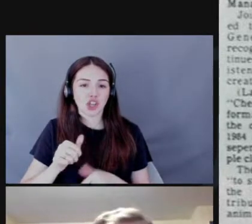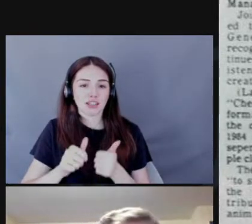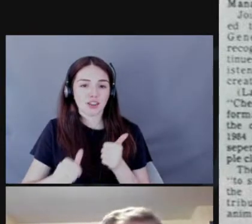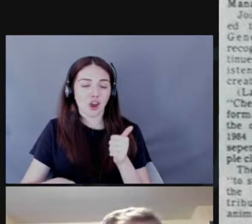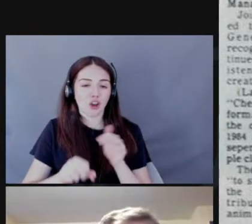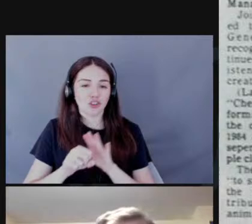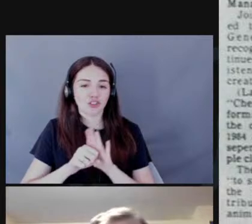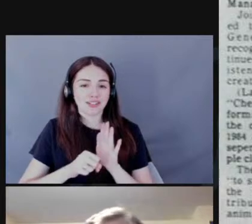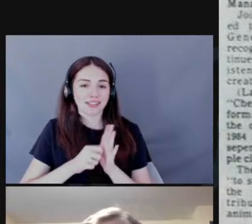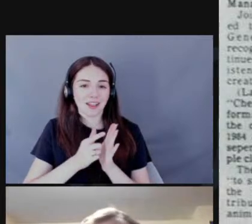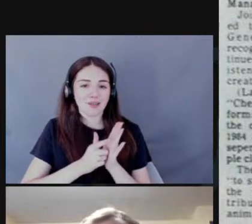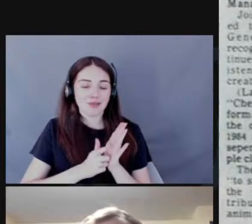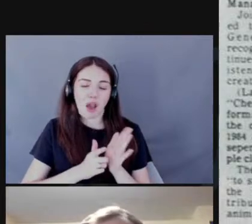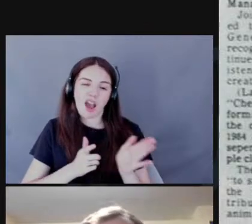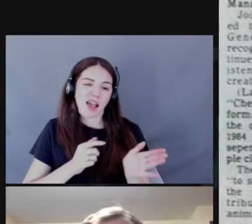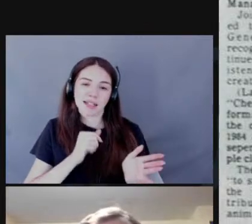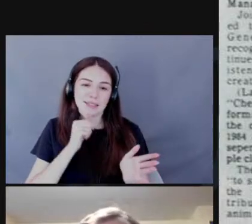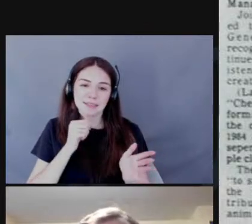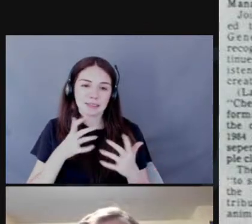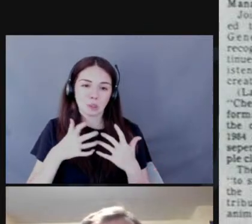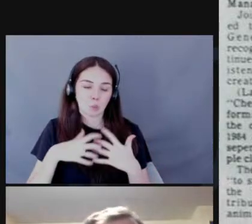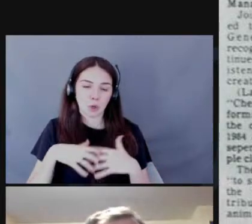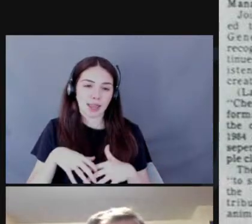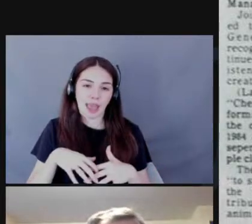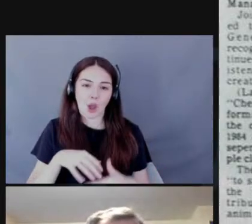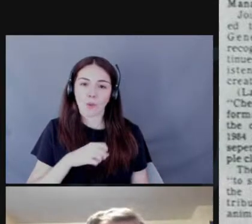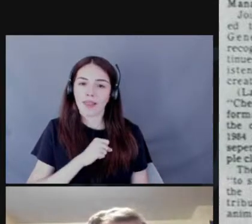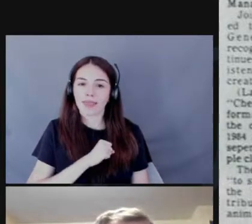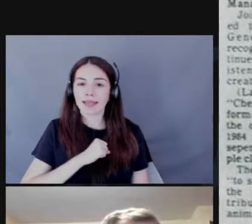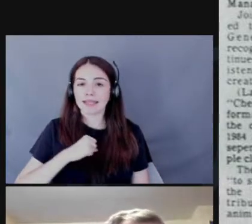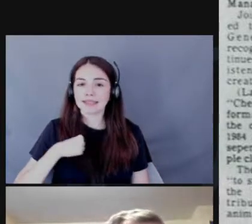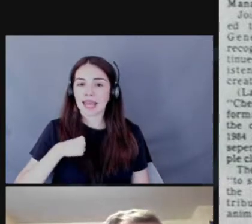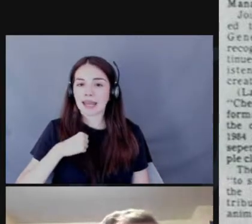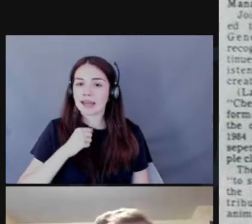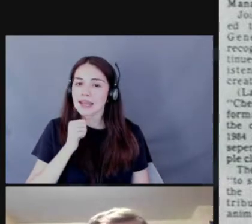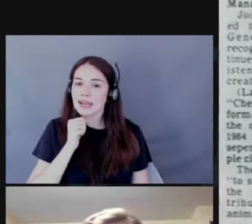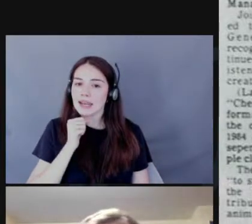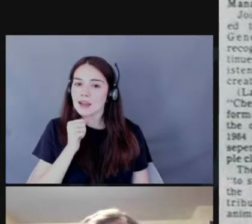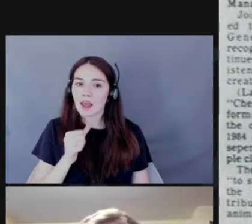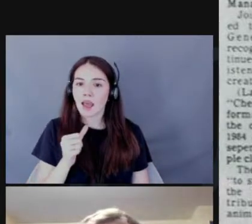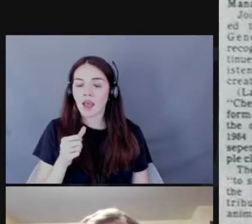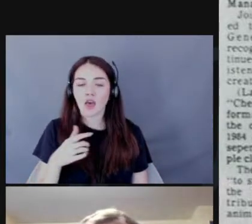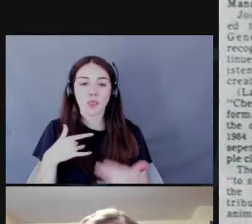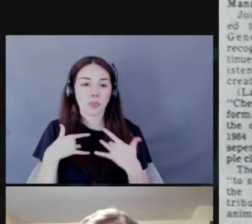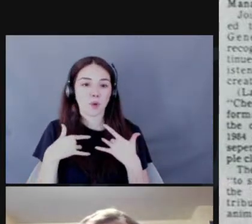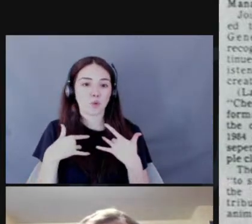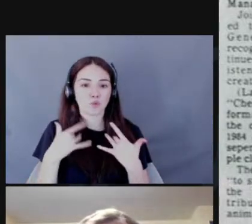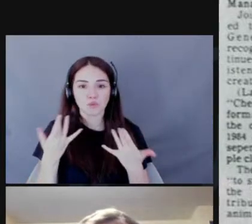didn't work out. The Senate wasn't terribly thrilled with the idea of